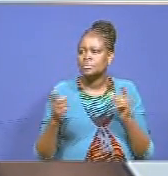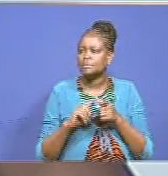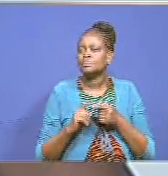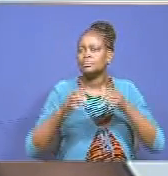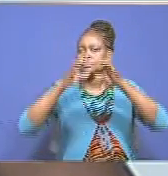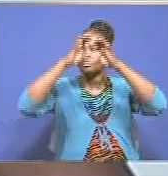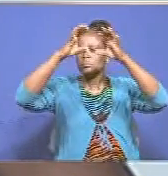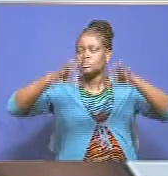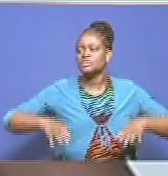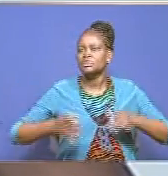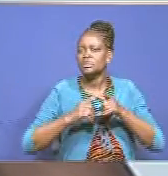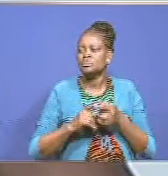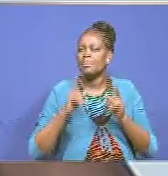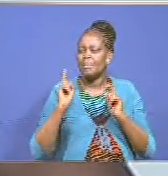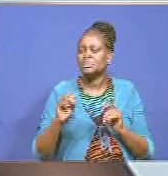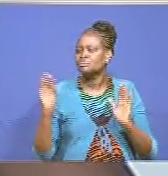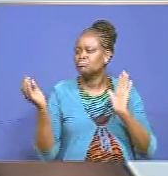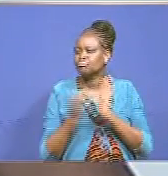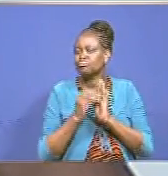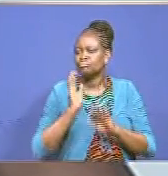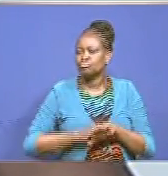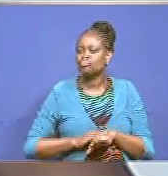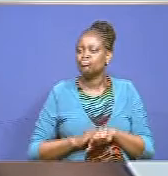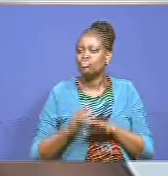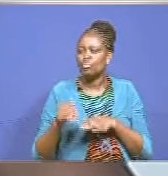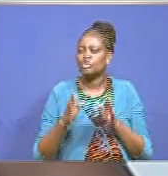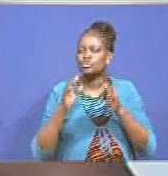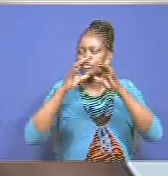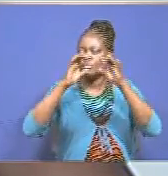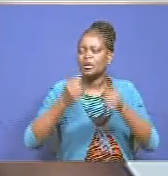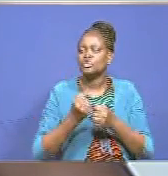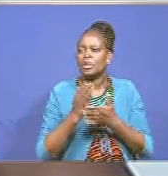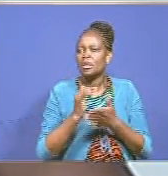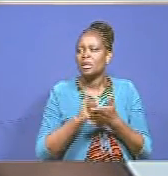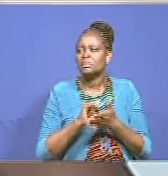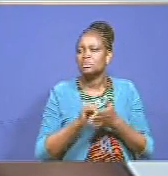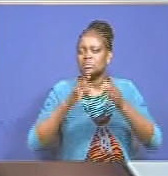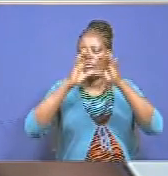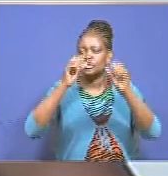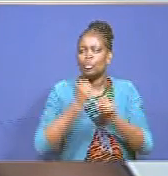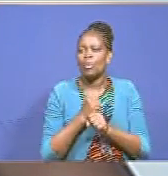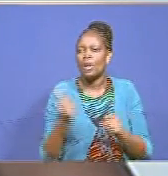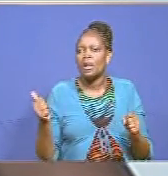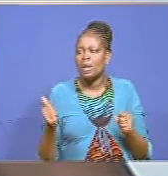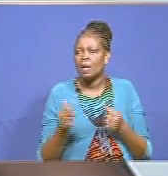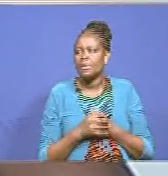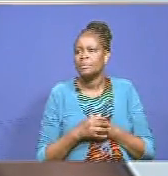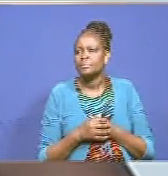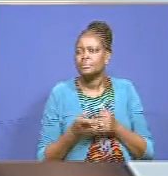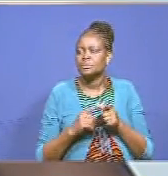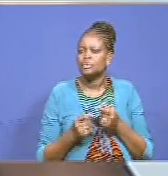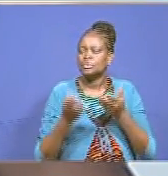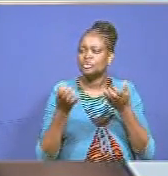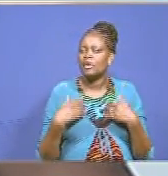devolution. We really need to put proper measures on devolution to make sure that devolution works. Uh-huh. Yeah. So electoral laws is one of the things. We need to